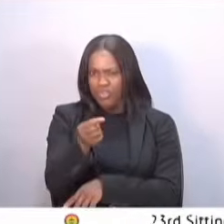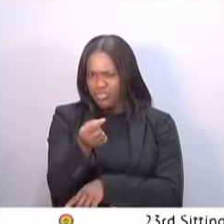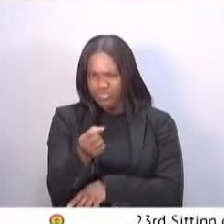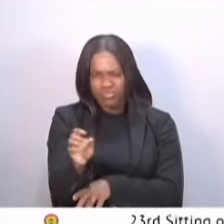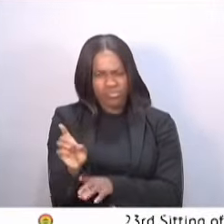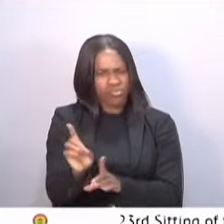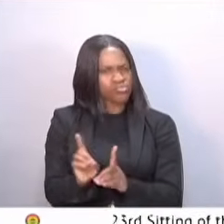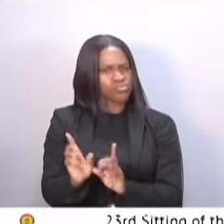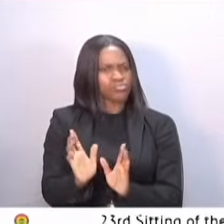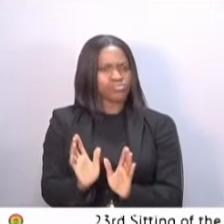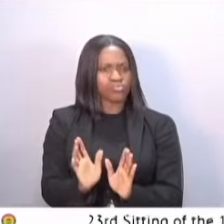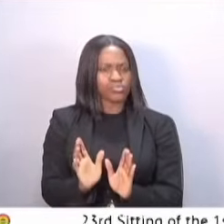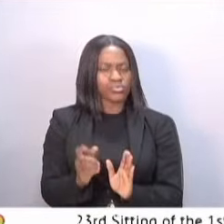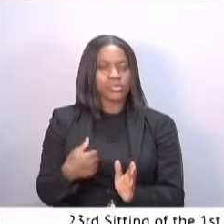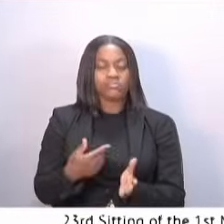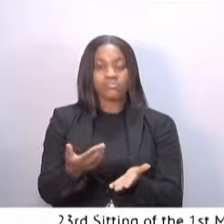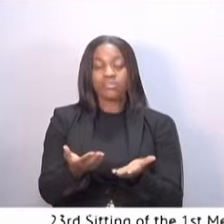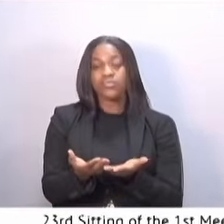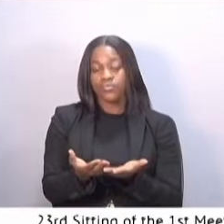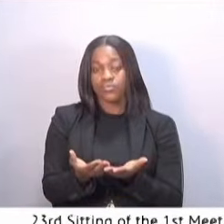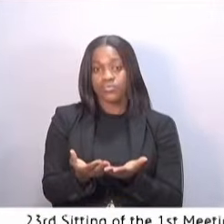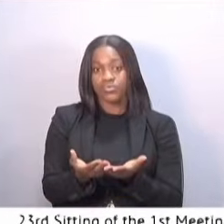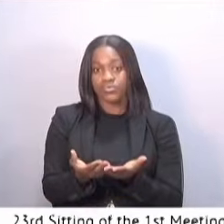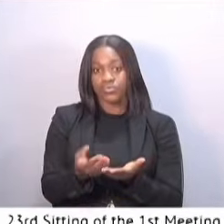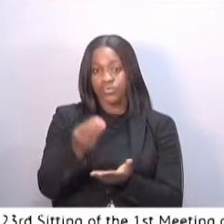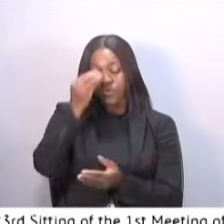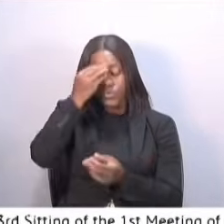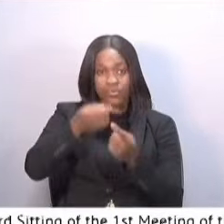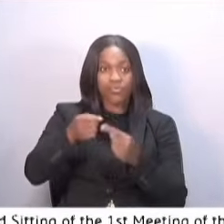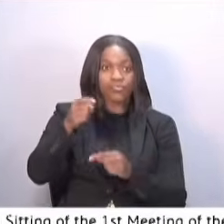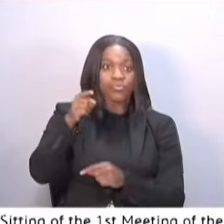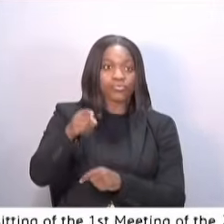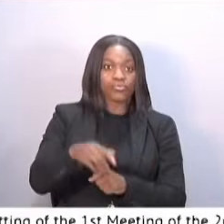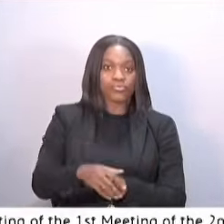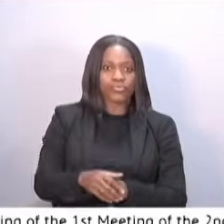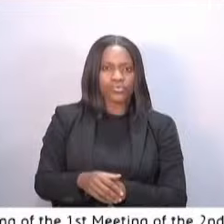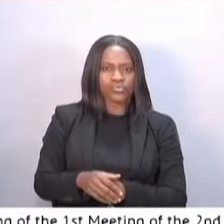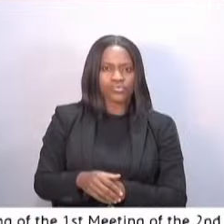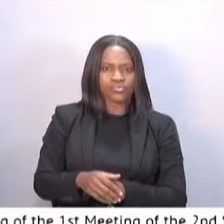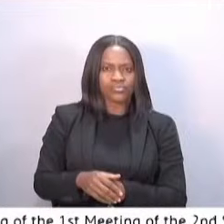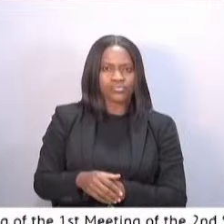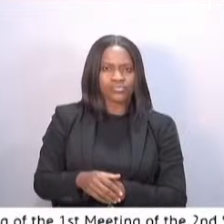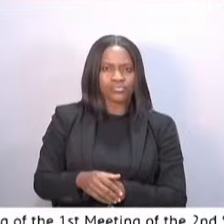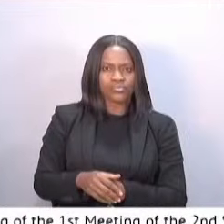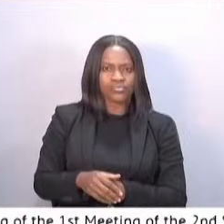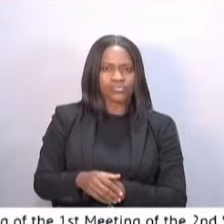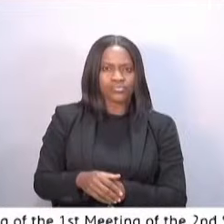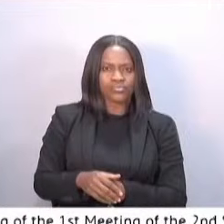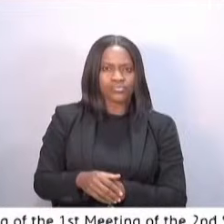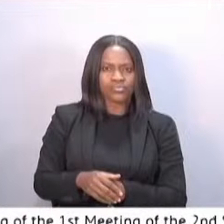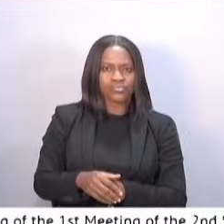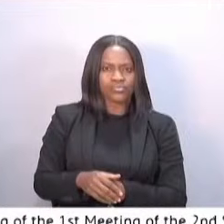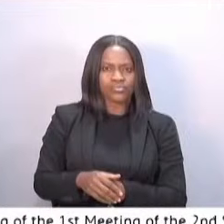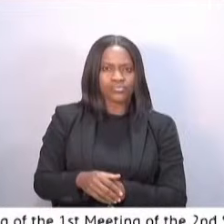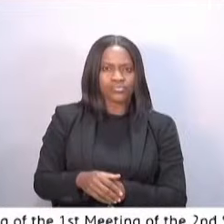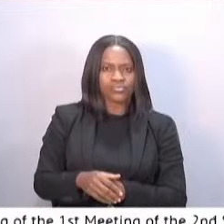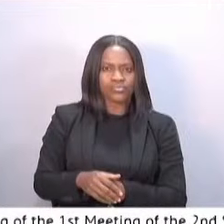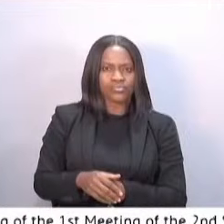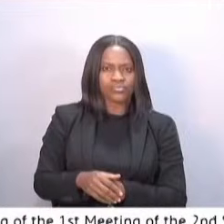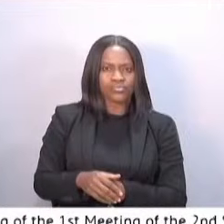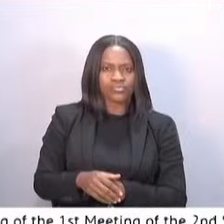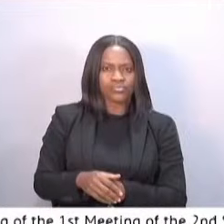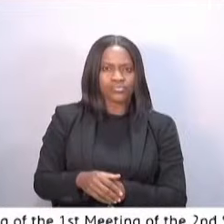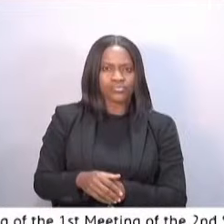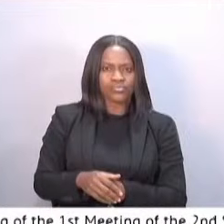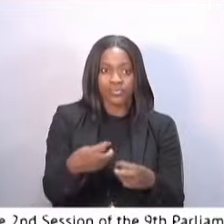happened. And I want to find out from you what is giving rise to this challenge and how do you deal with this